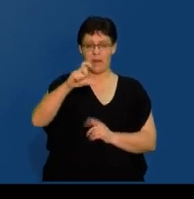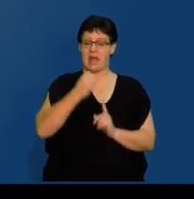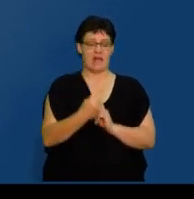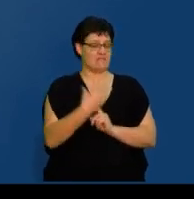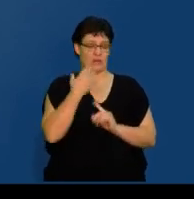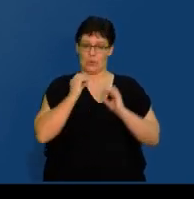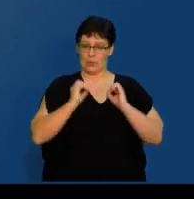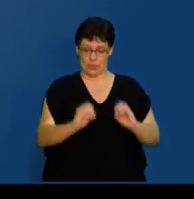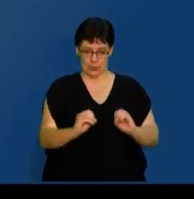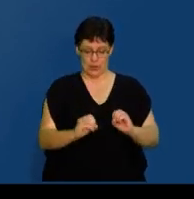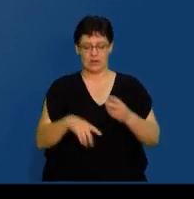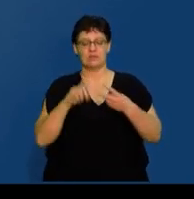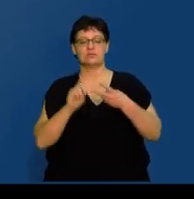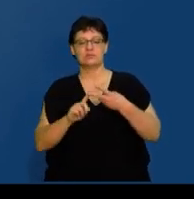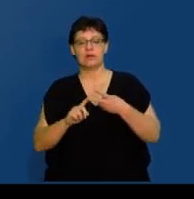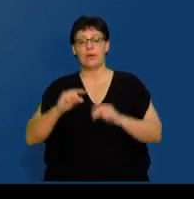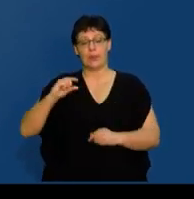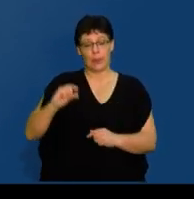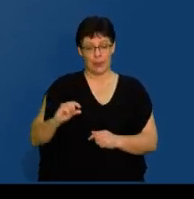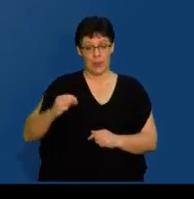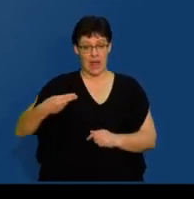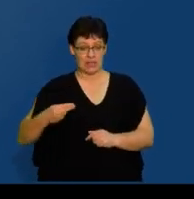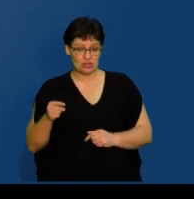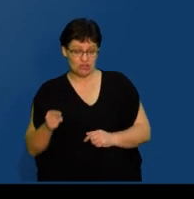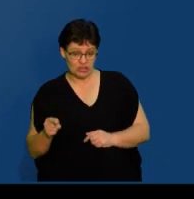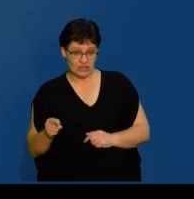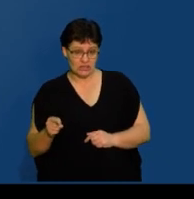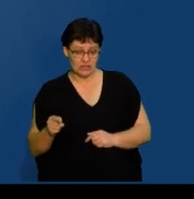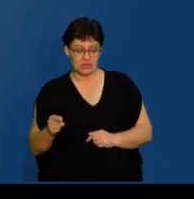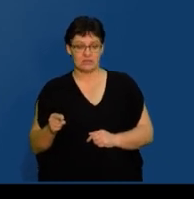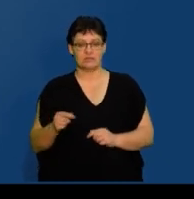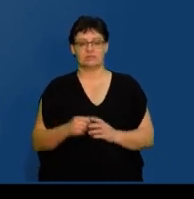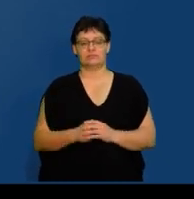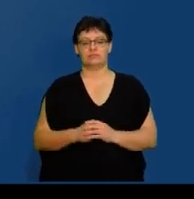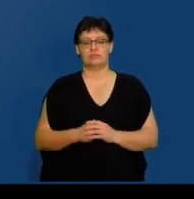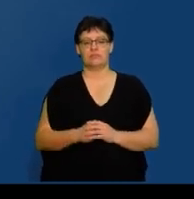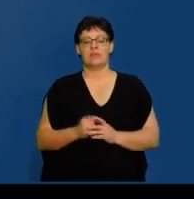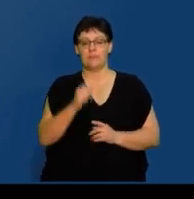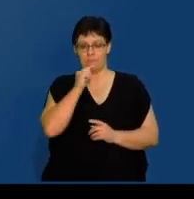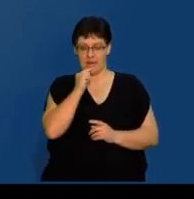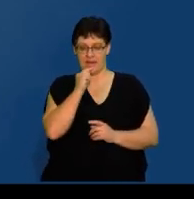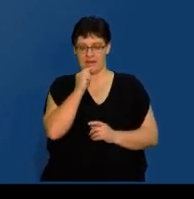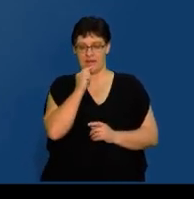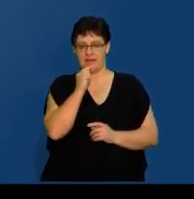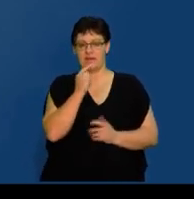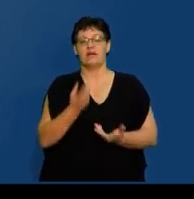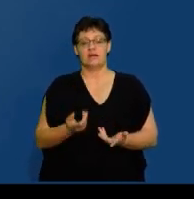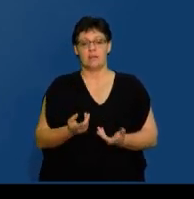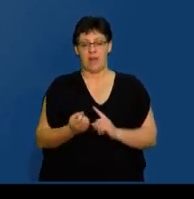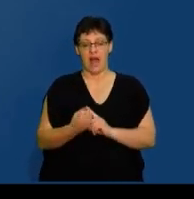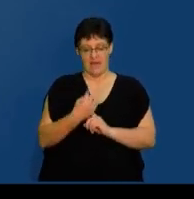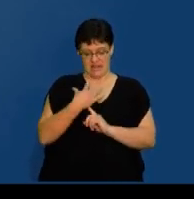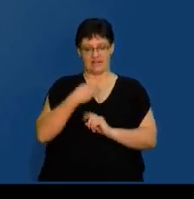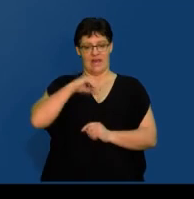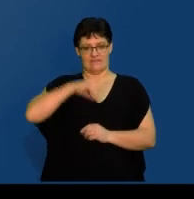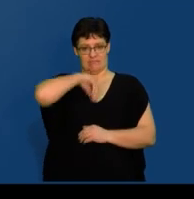affected, and the recessive, in this case small h, refers to individuals that are affected with